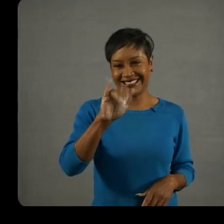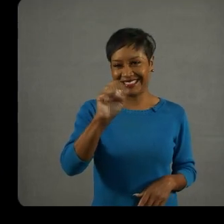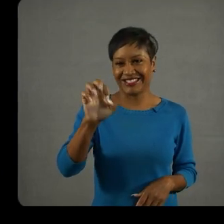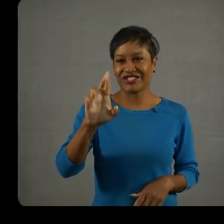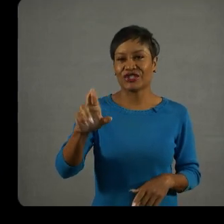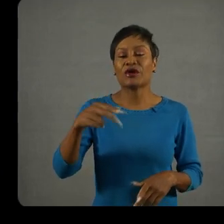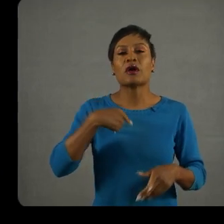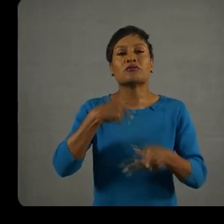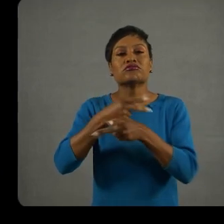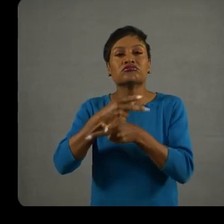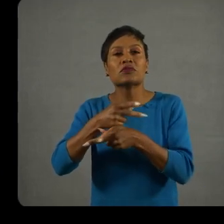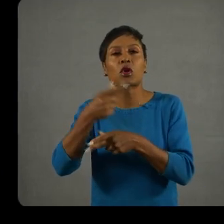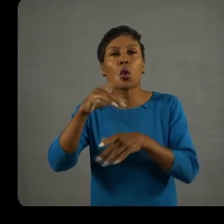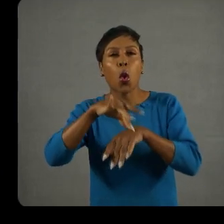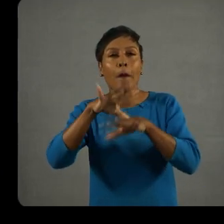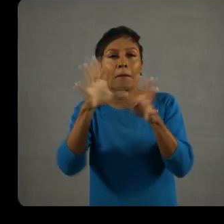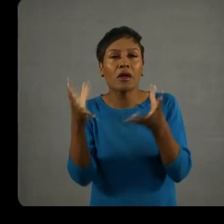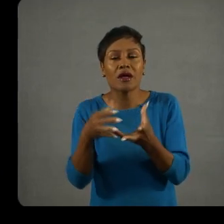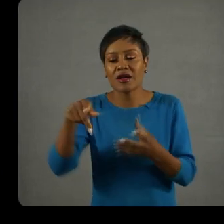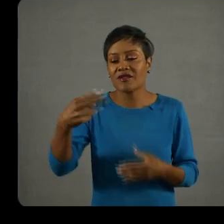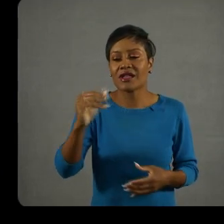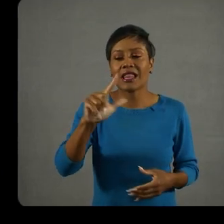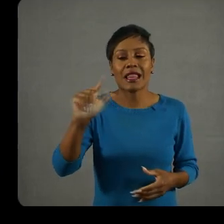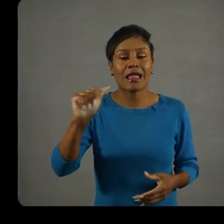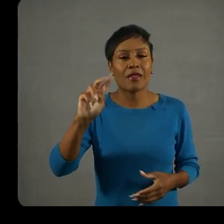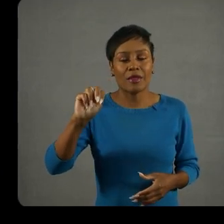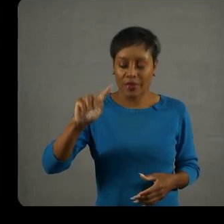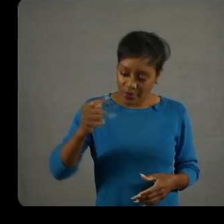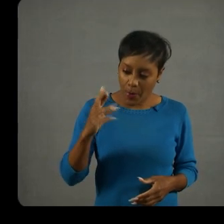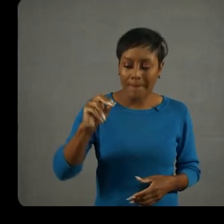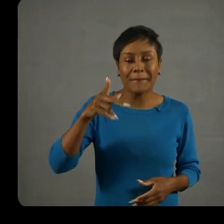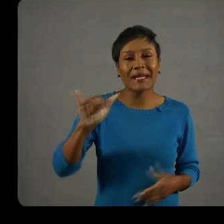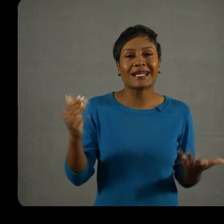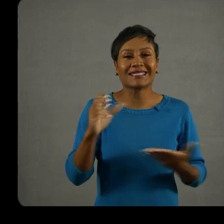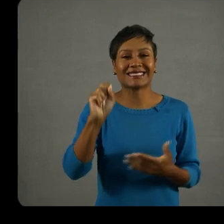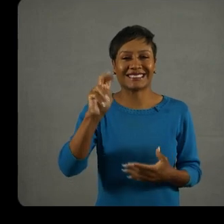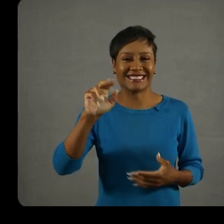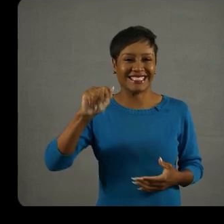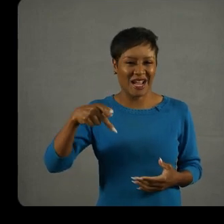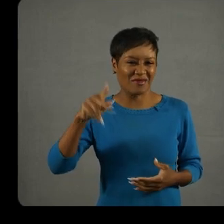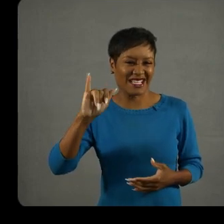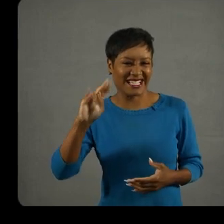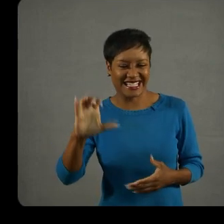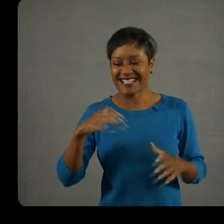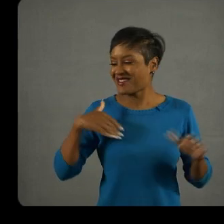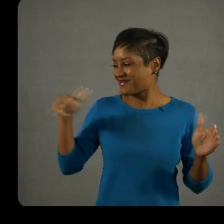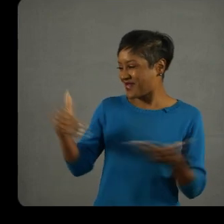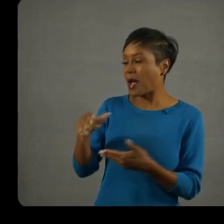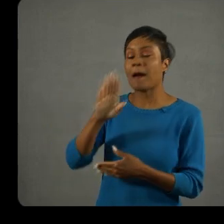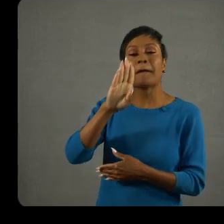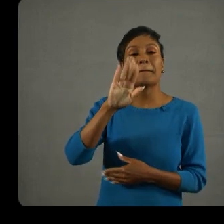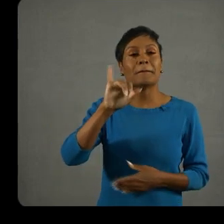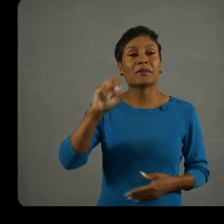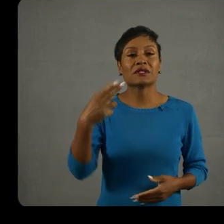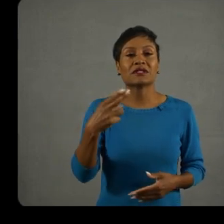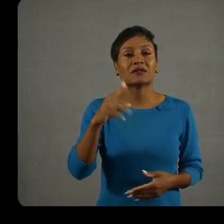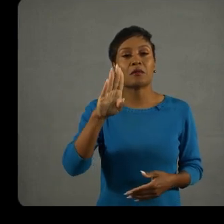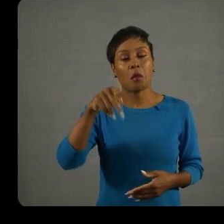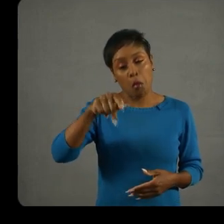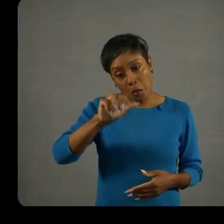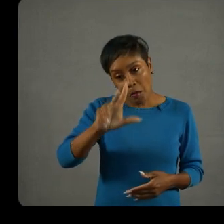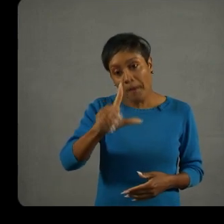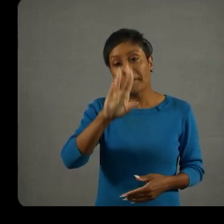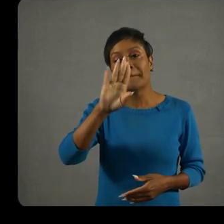at Snap Inc. I'm so excited and thrilled to be here with friends and colleagues, Bish Paul from the Bill and Melinda Gates